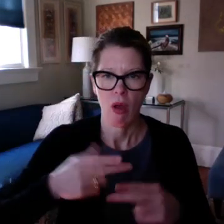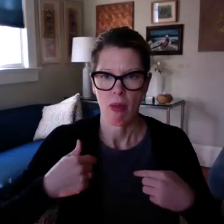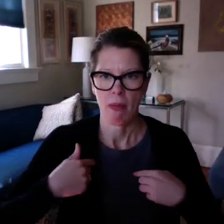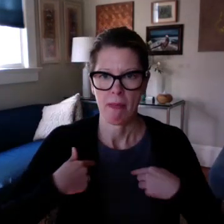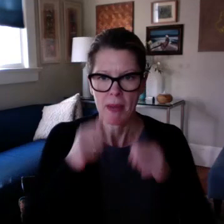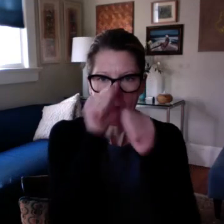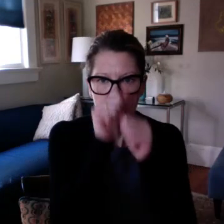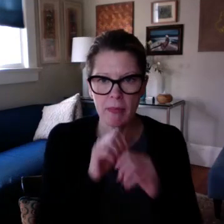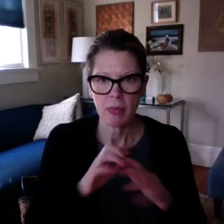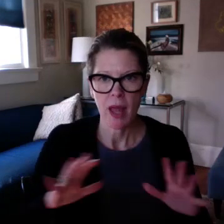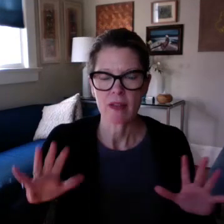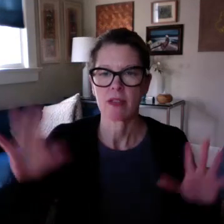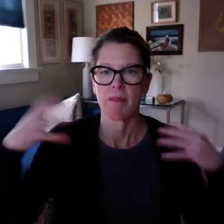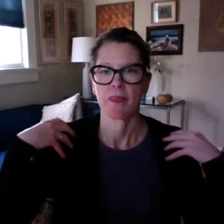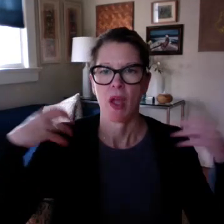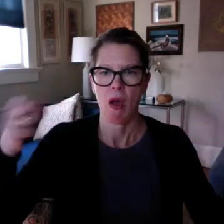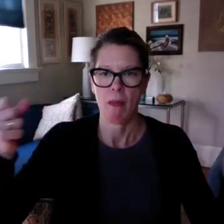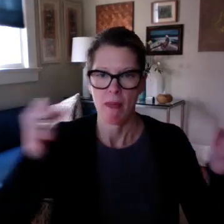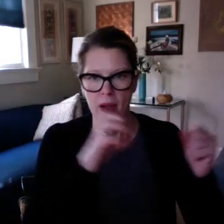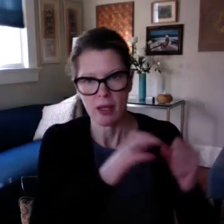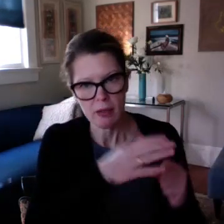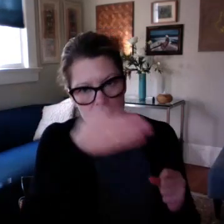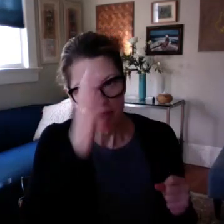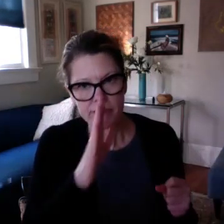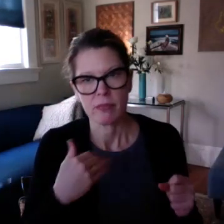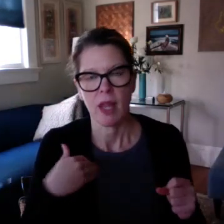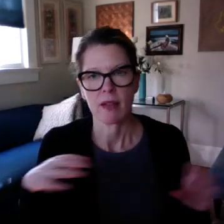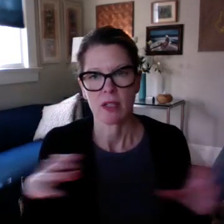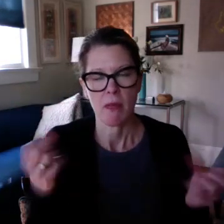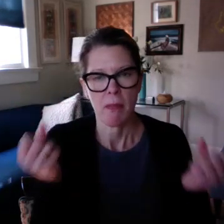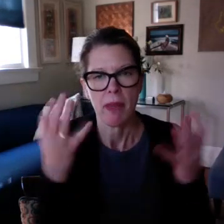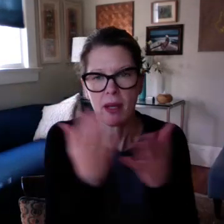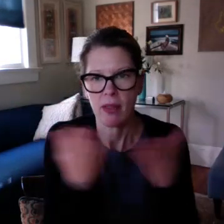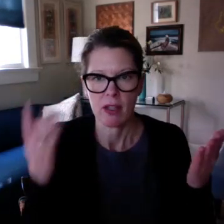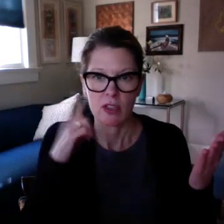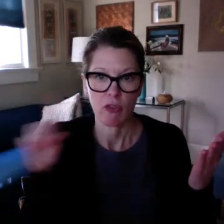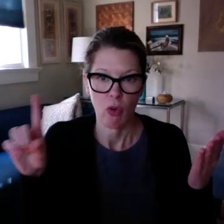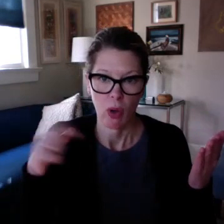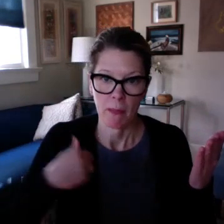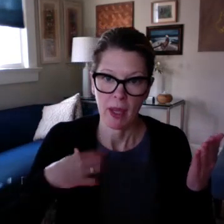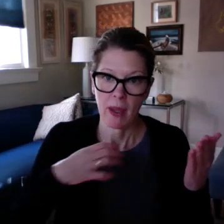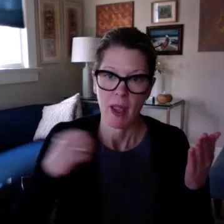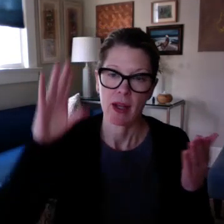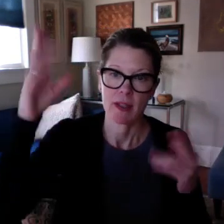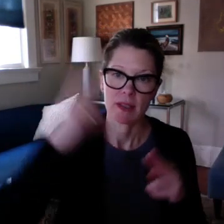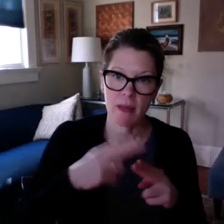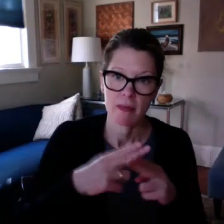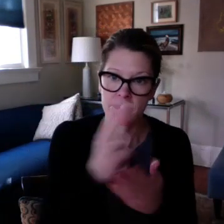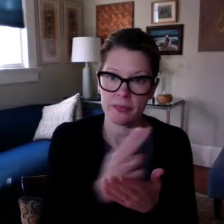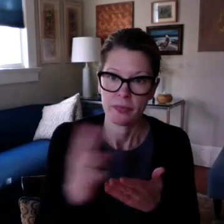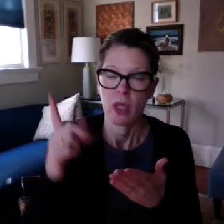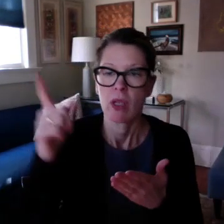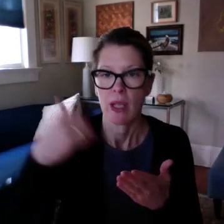done great things for me, and holy is his name. He has mercy on those who fear him in every